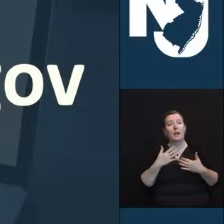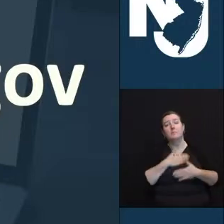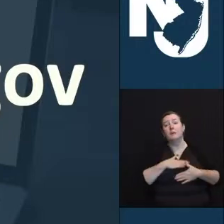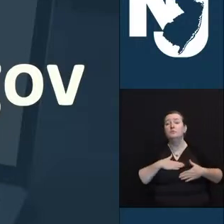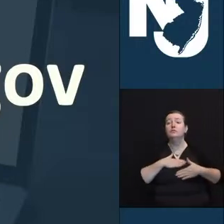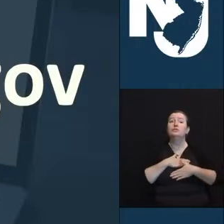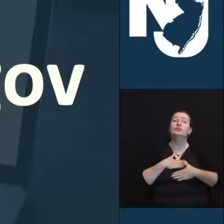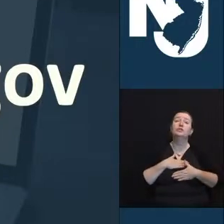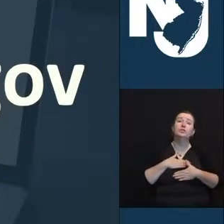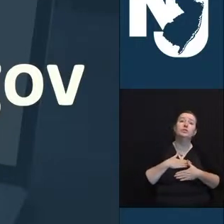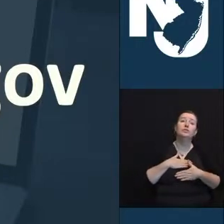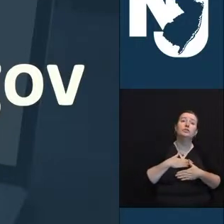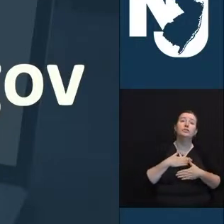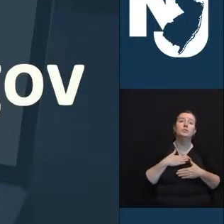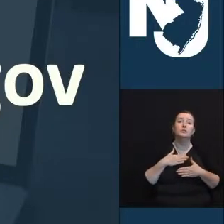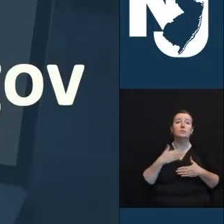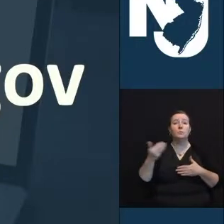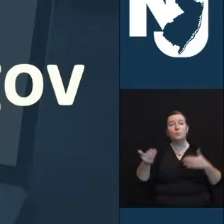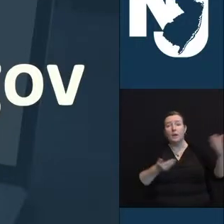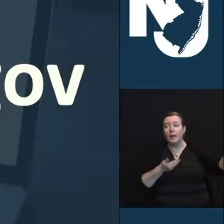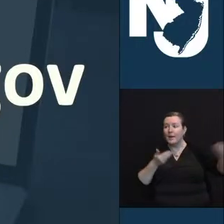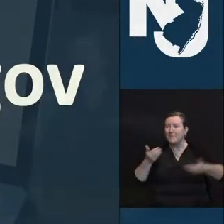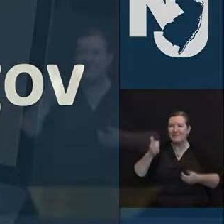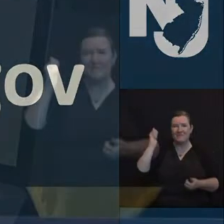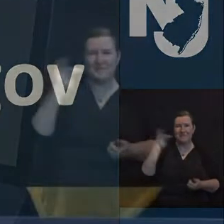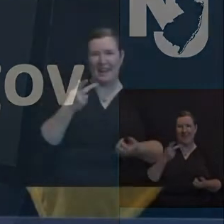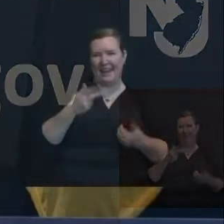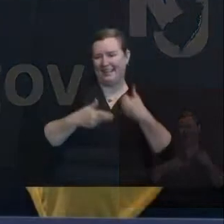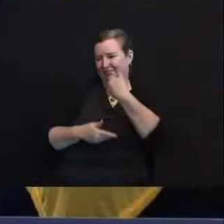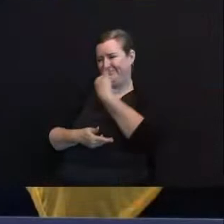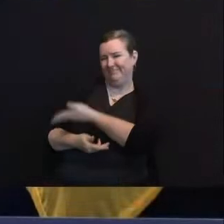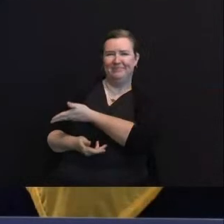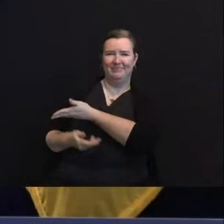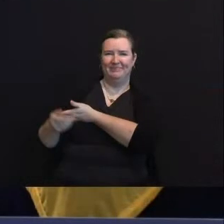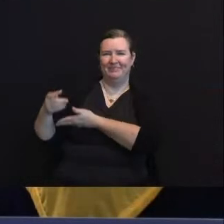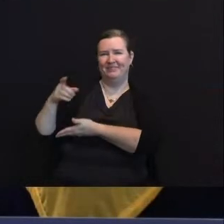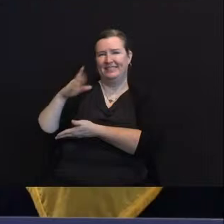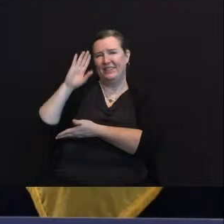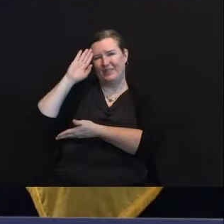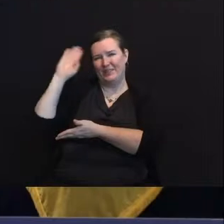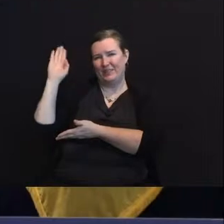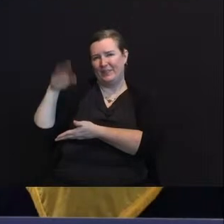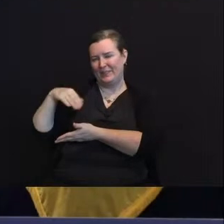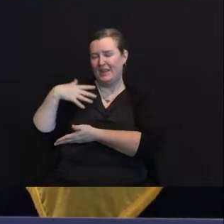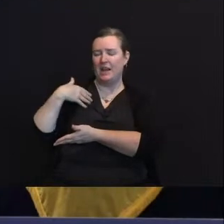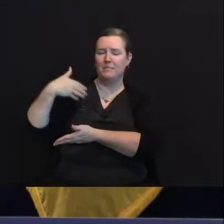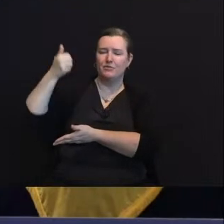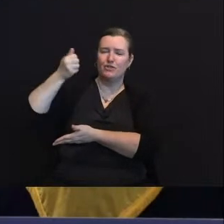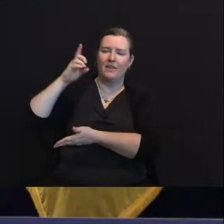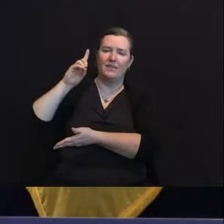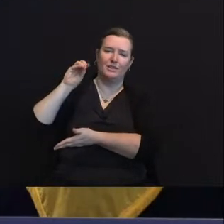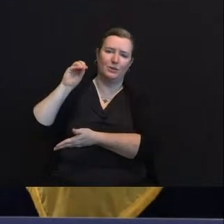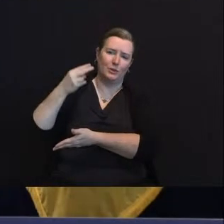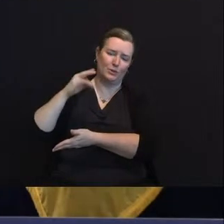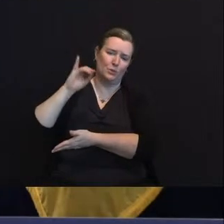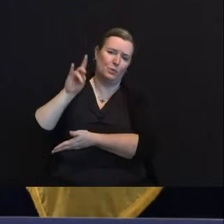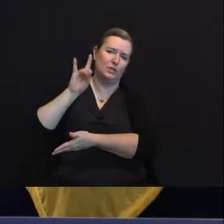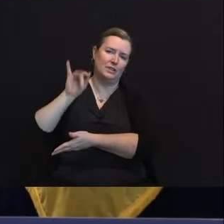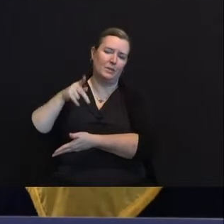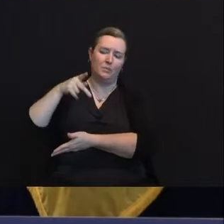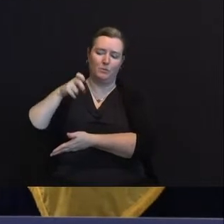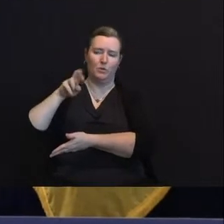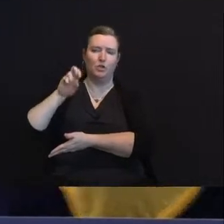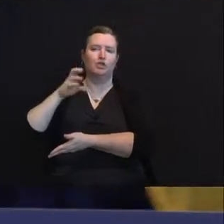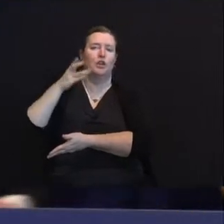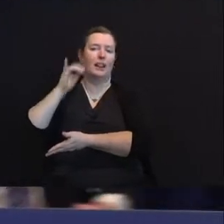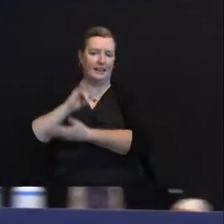this in a couple of weeks, to welcome back the woman to my right who needs no introduction, the Commissioner of the Department of Health, Judy